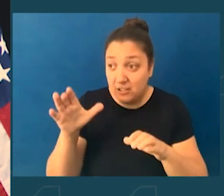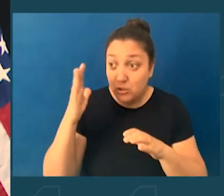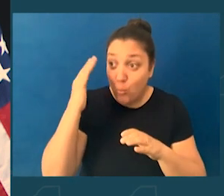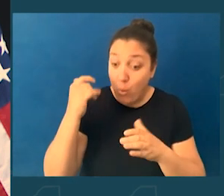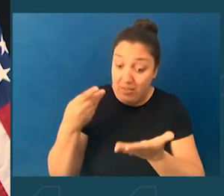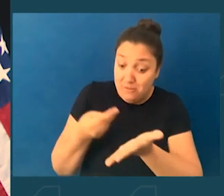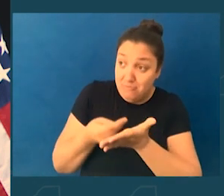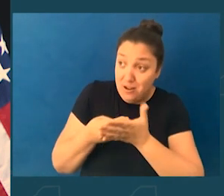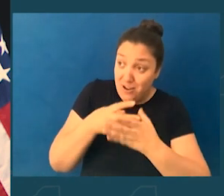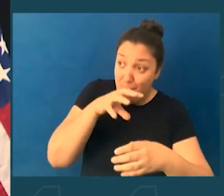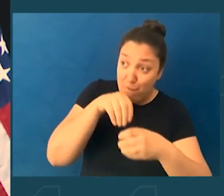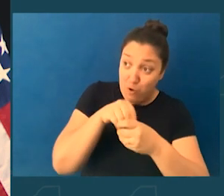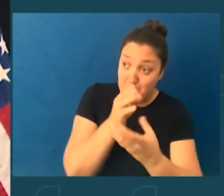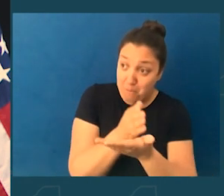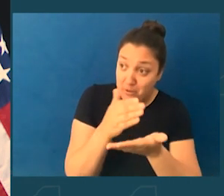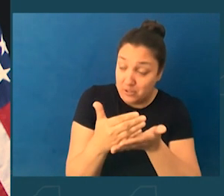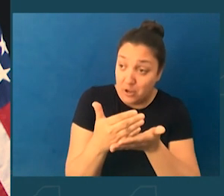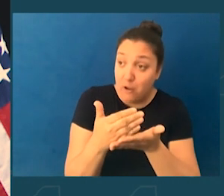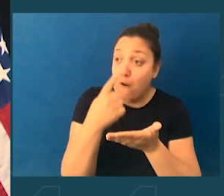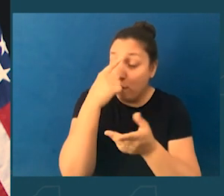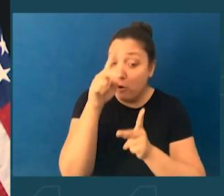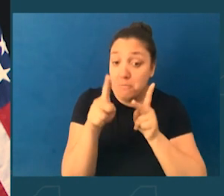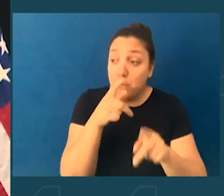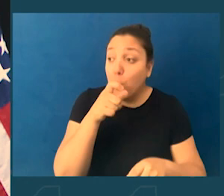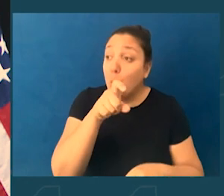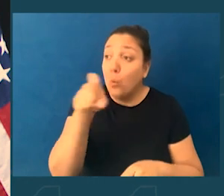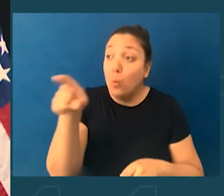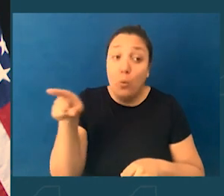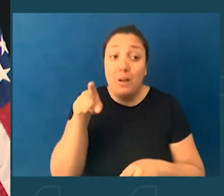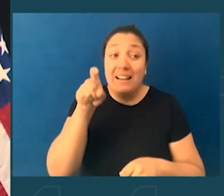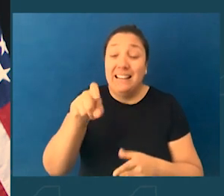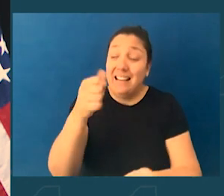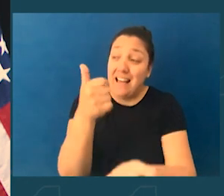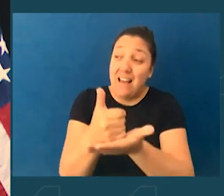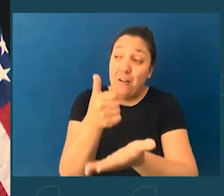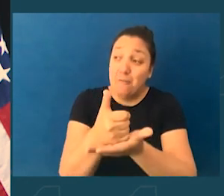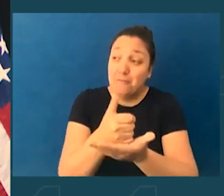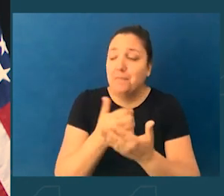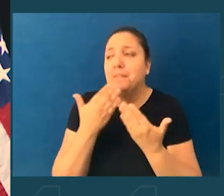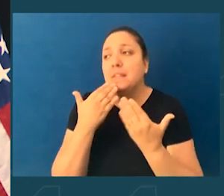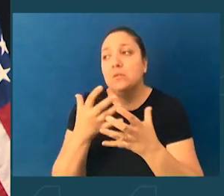so that people can get the help and the treatment that they need. Thank you very much.